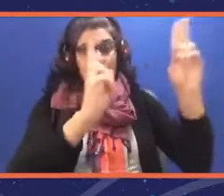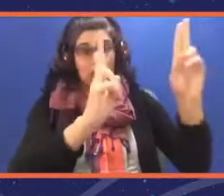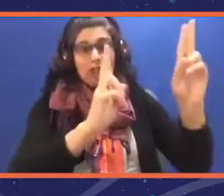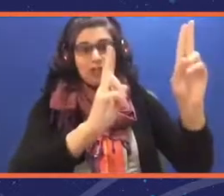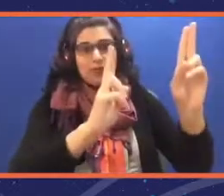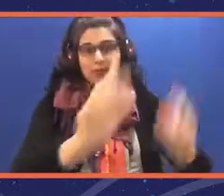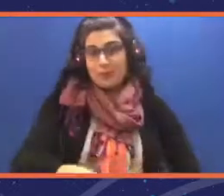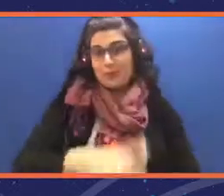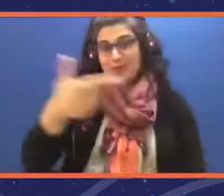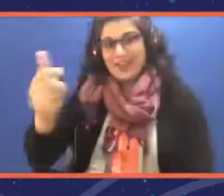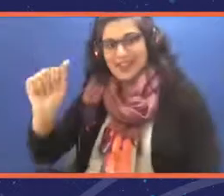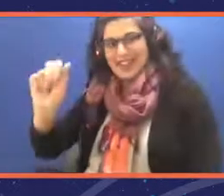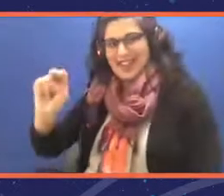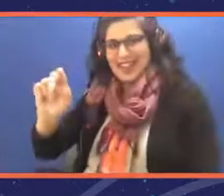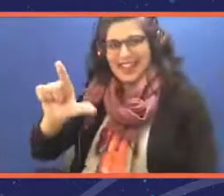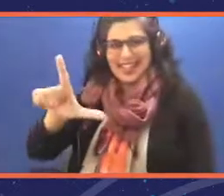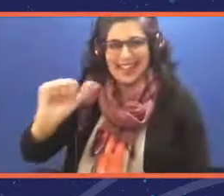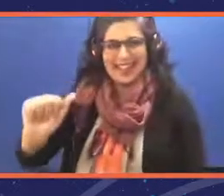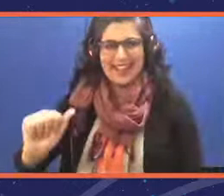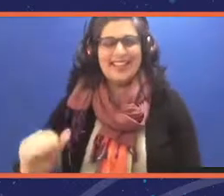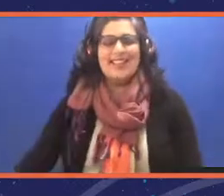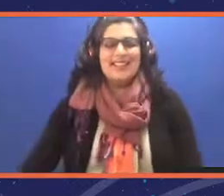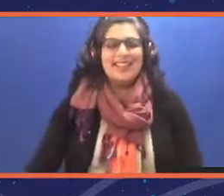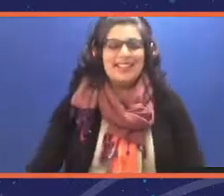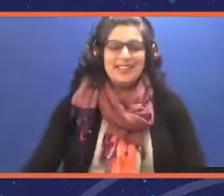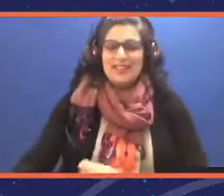Passing it to you, Angela.